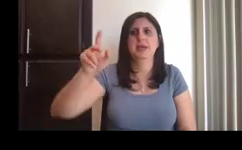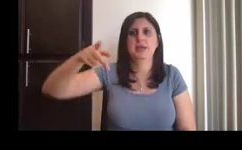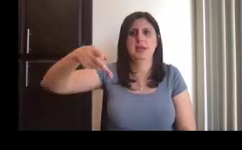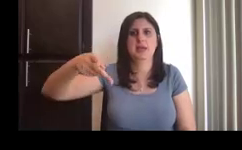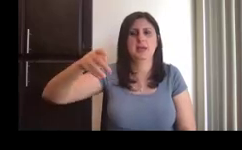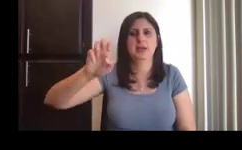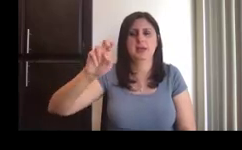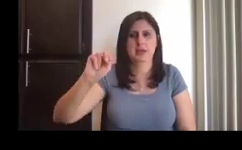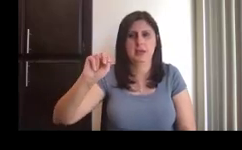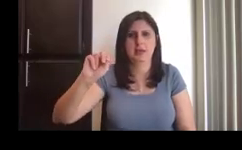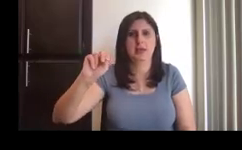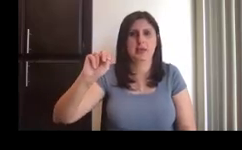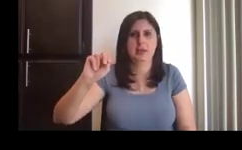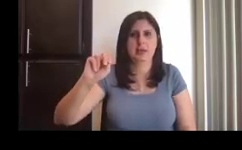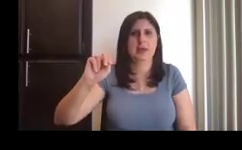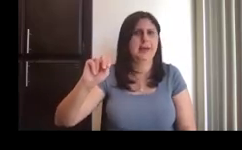P-E-N.